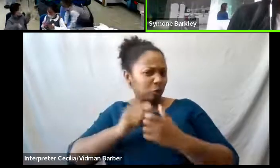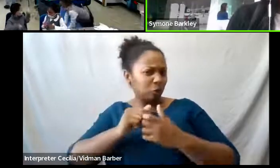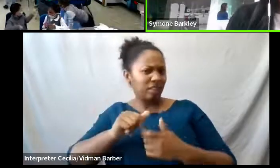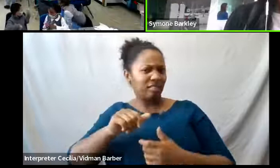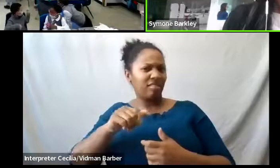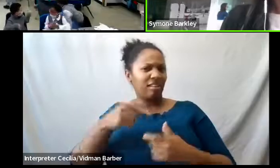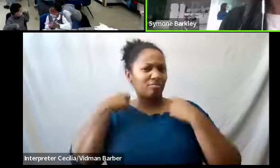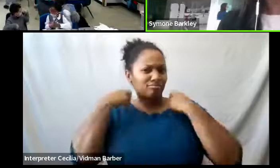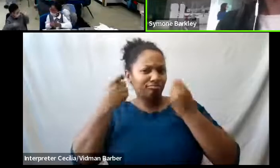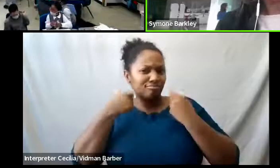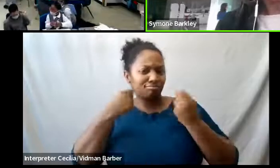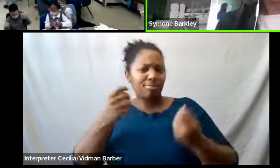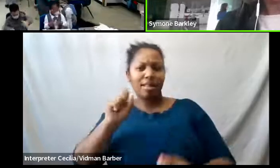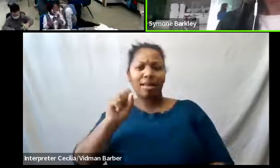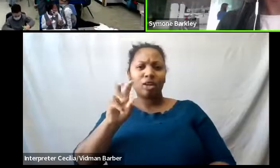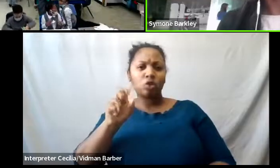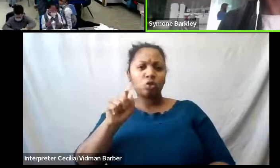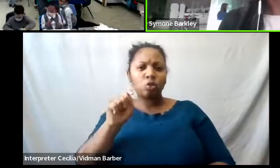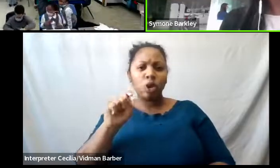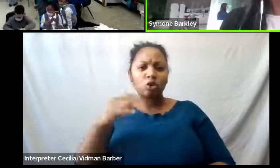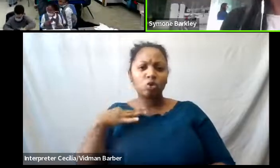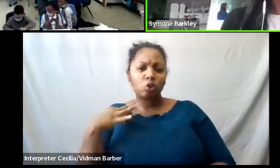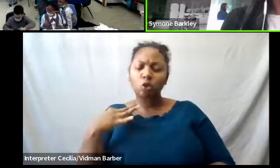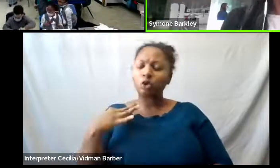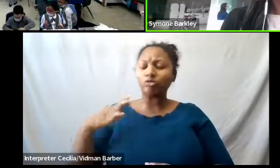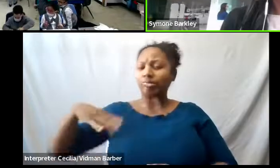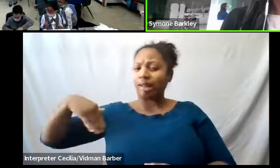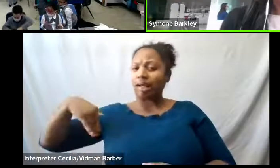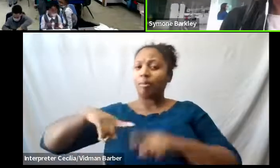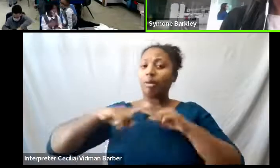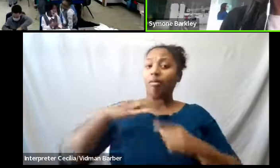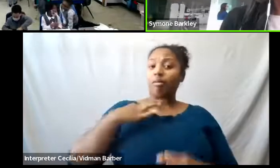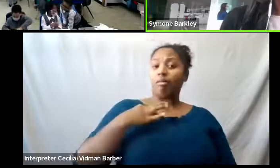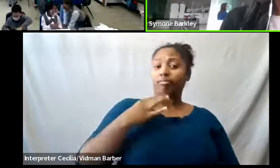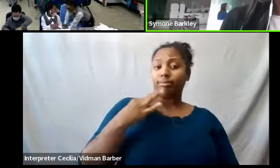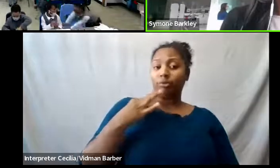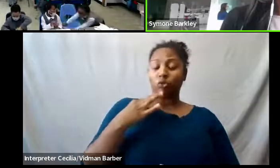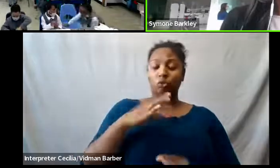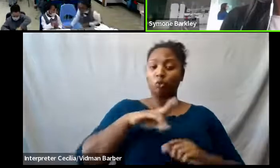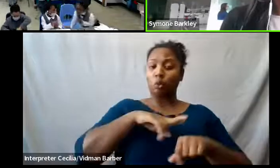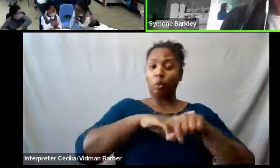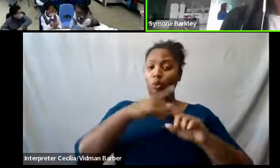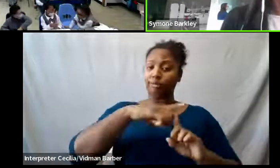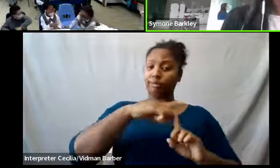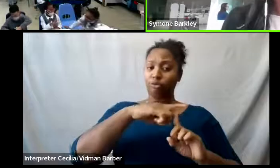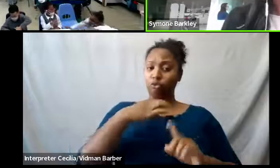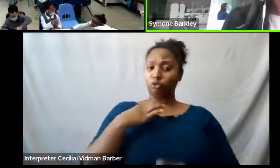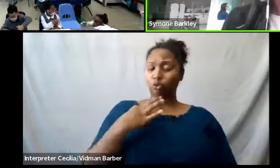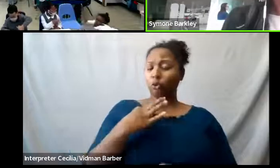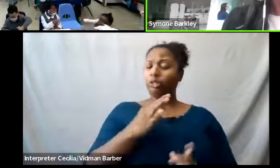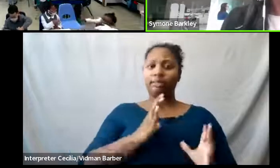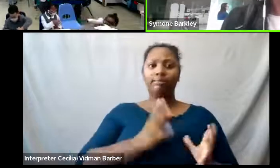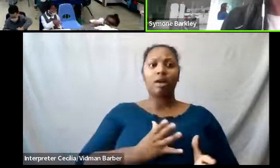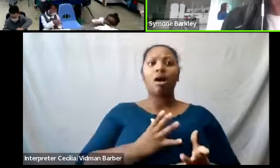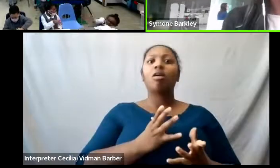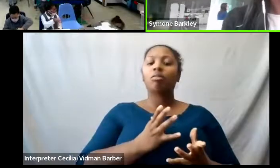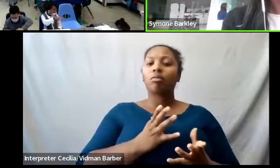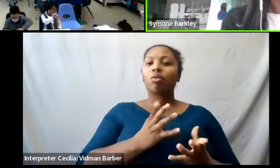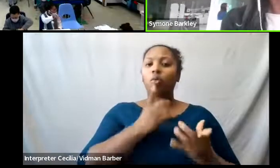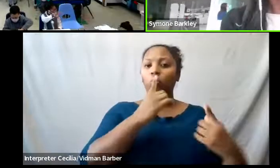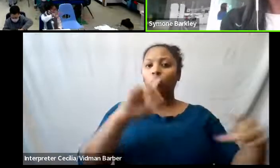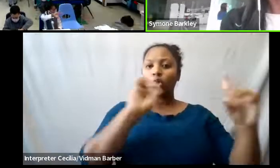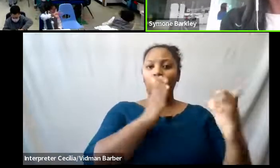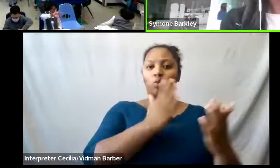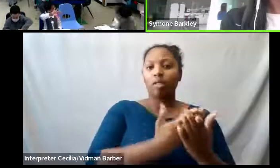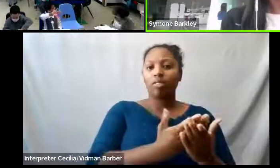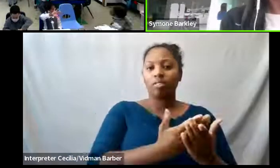too thick. So a t-shirt is always a really, really good option. And I actually have had no issues with